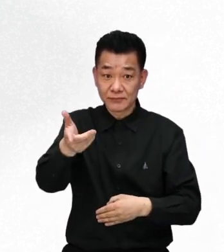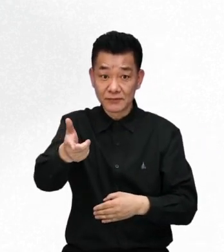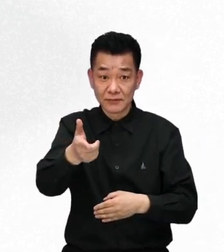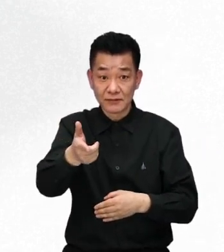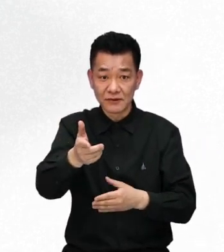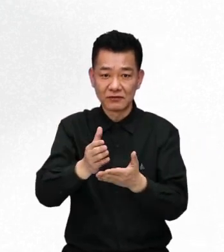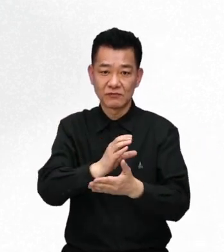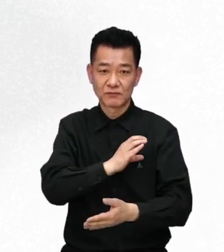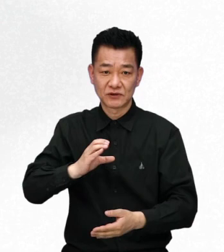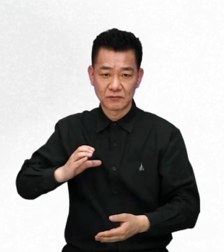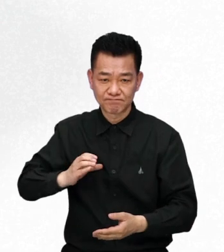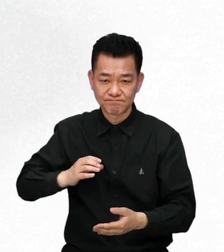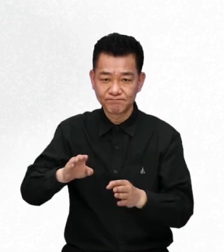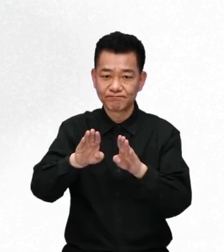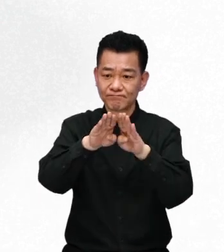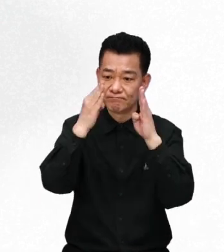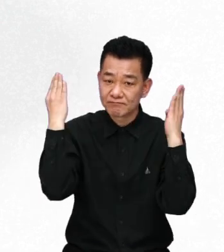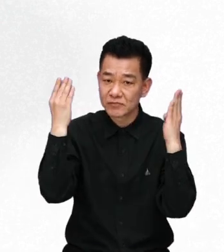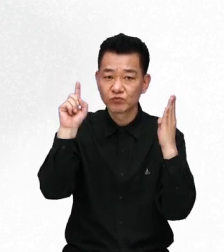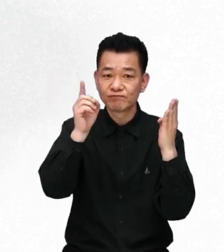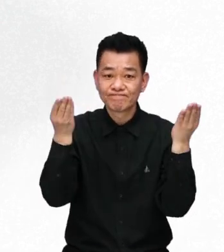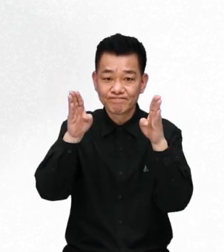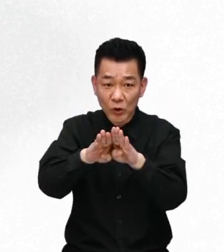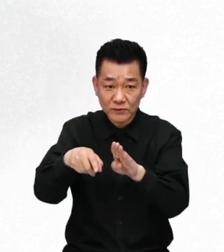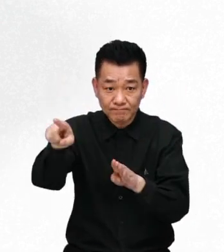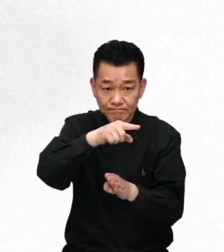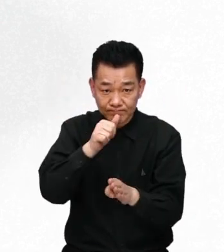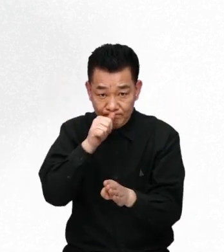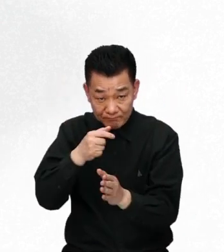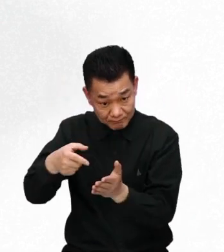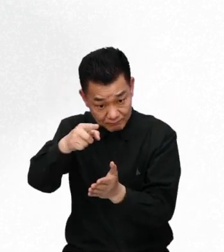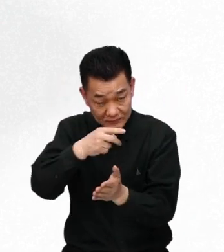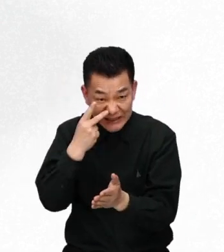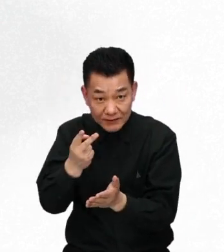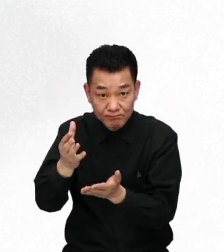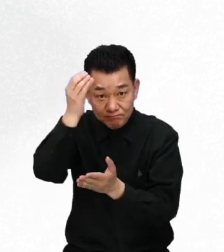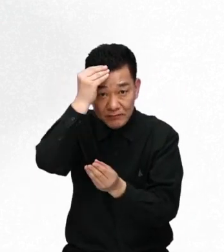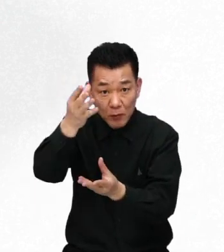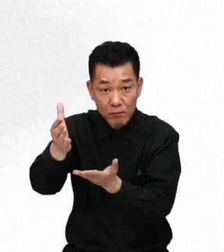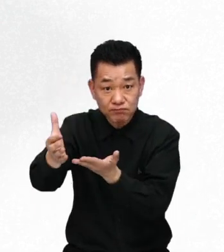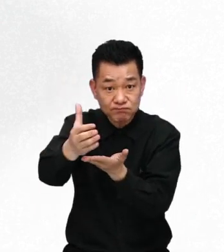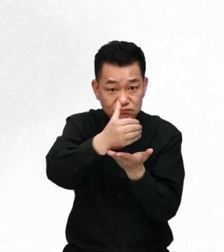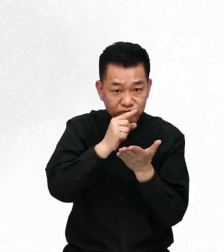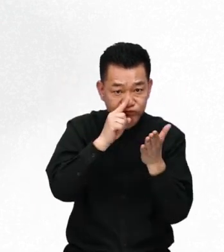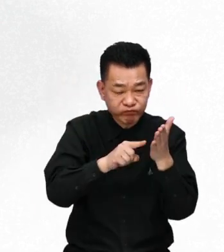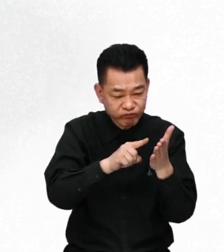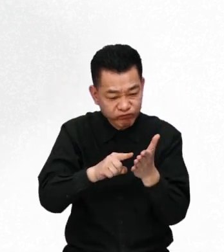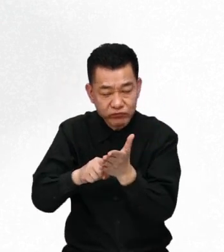information on violations of rights of persons with disabilities by a state party.